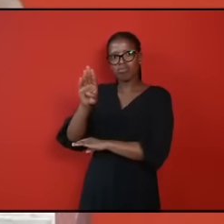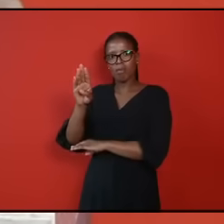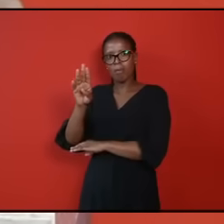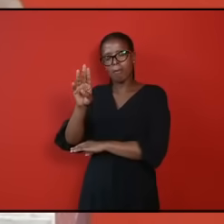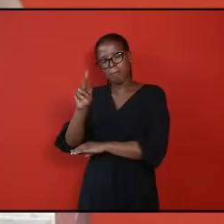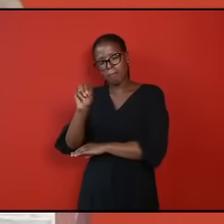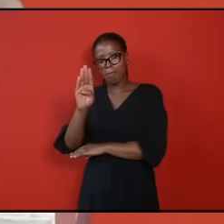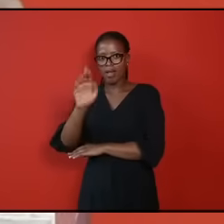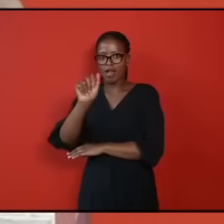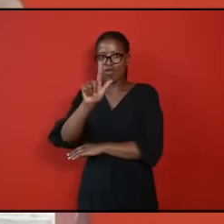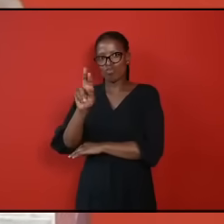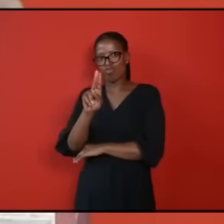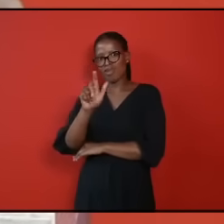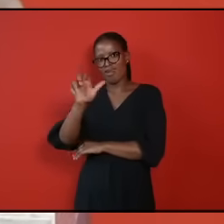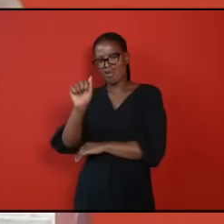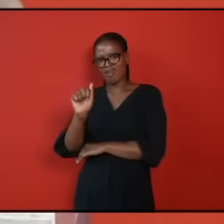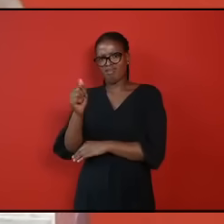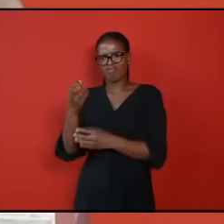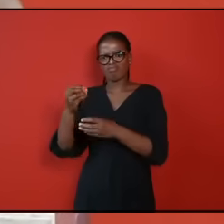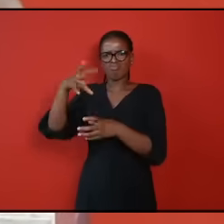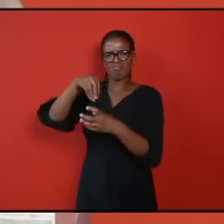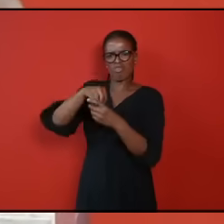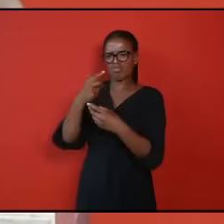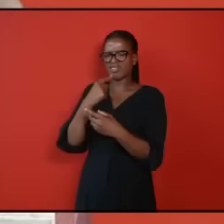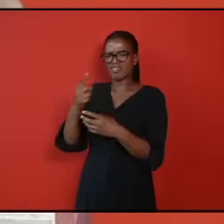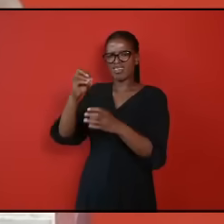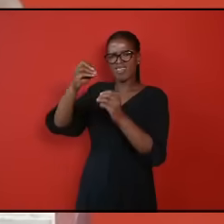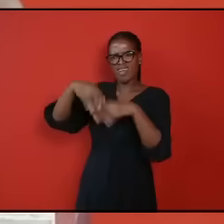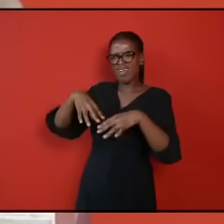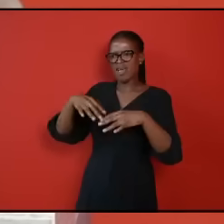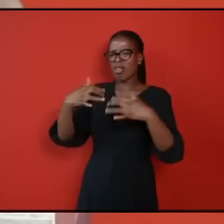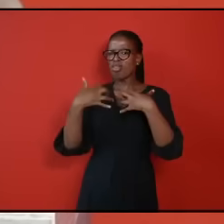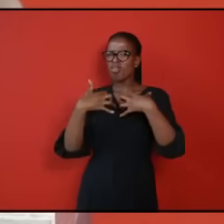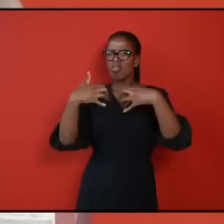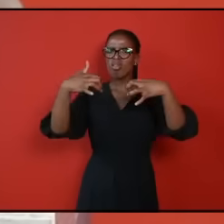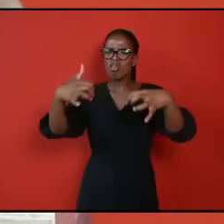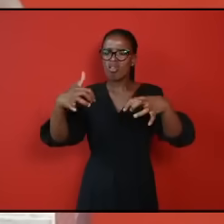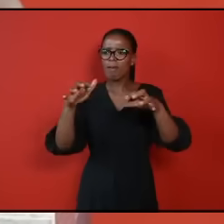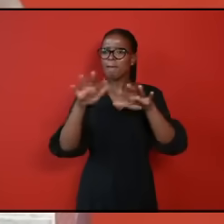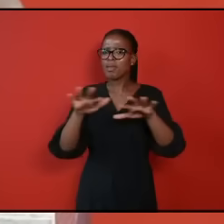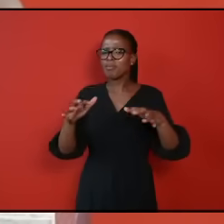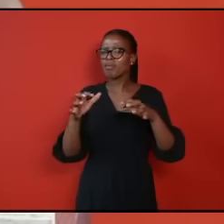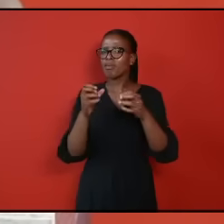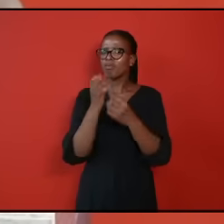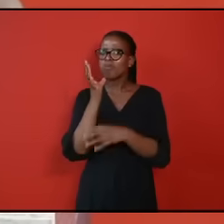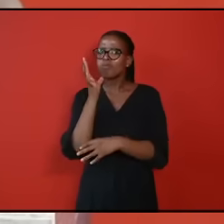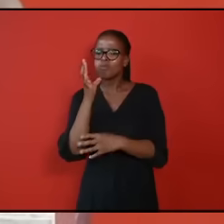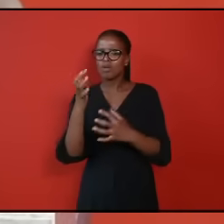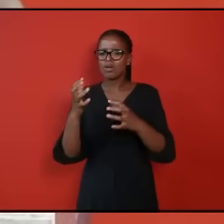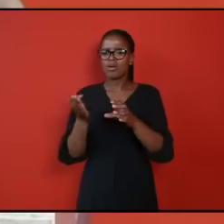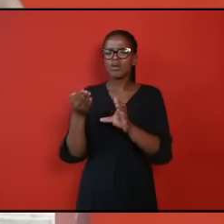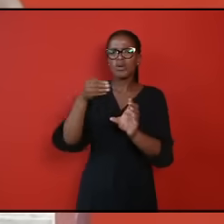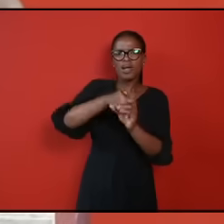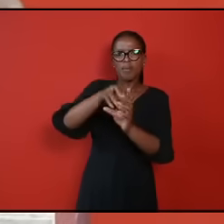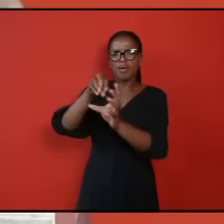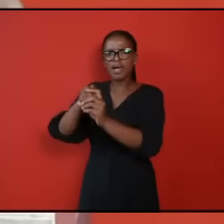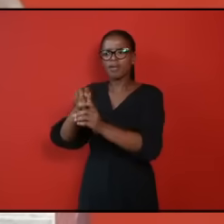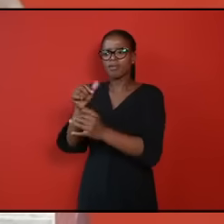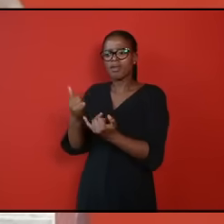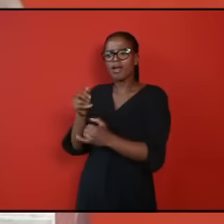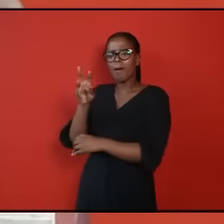SG. They could not fill up a stadium of 20,000 people with Mbalula being an SG.